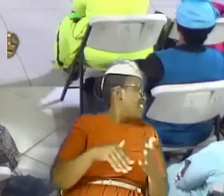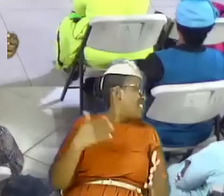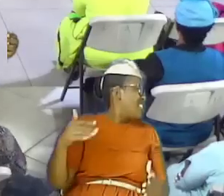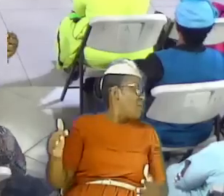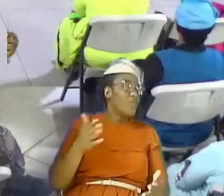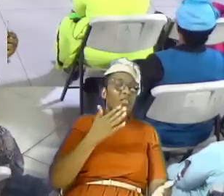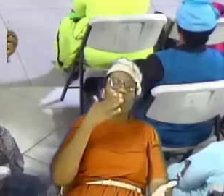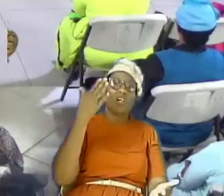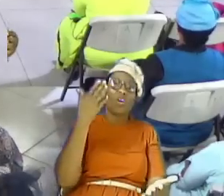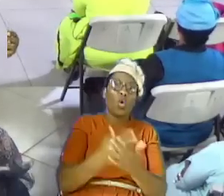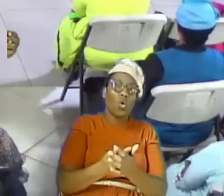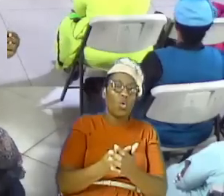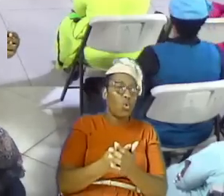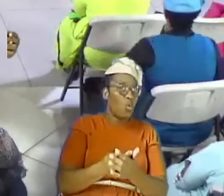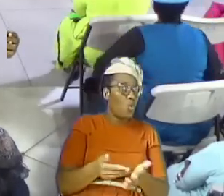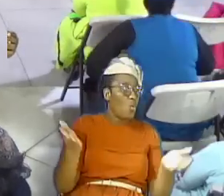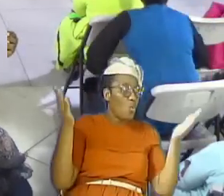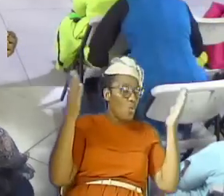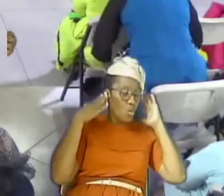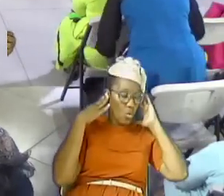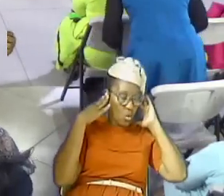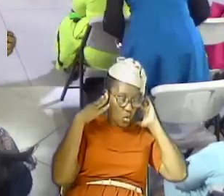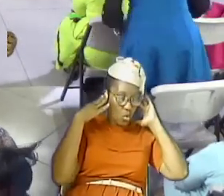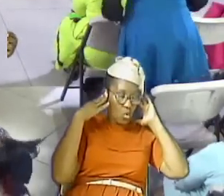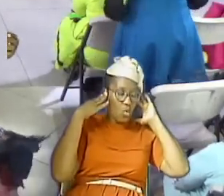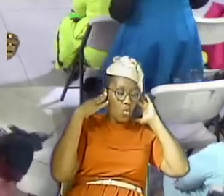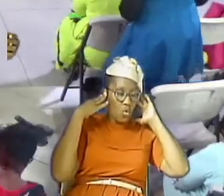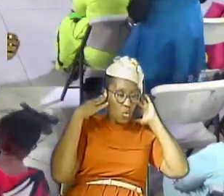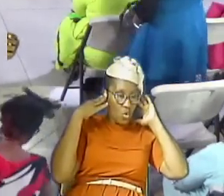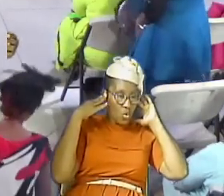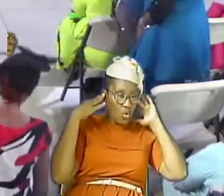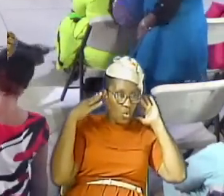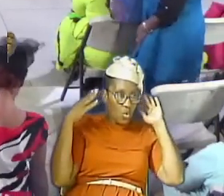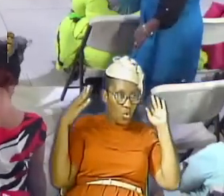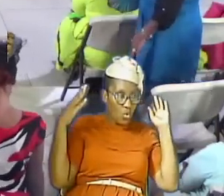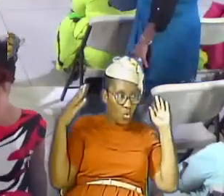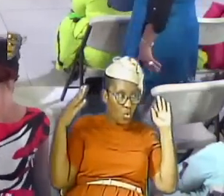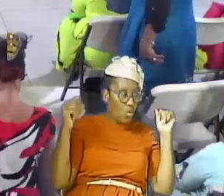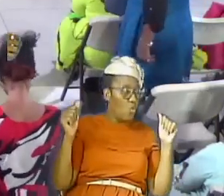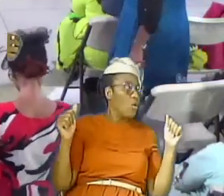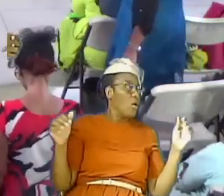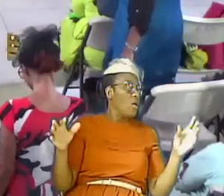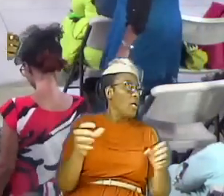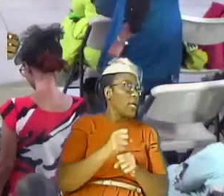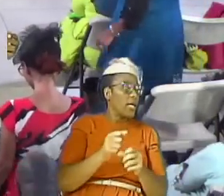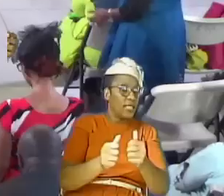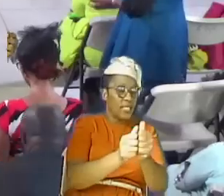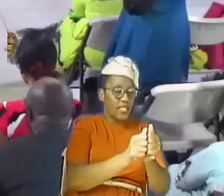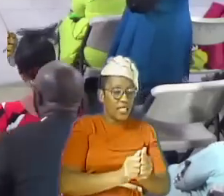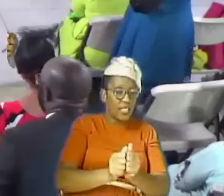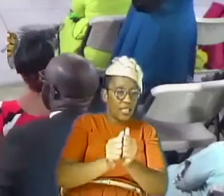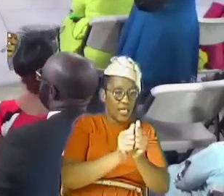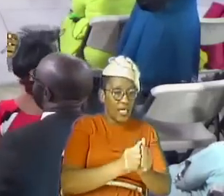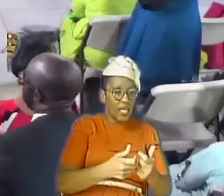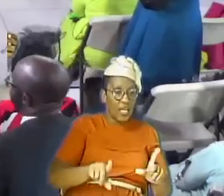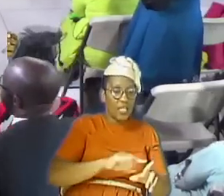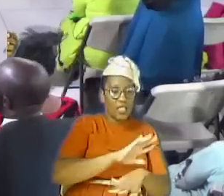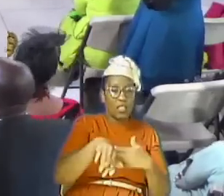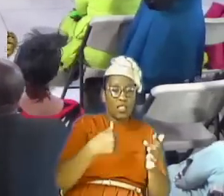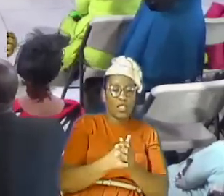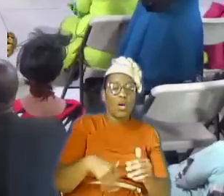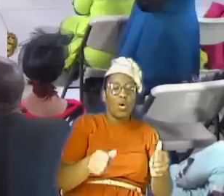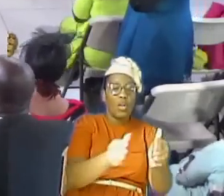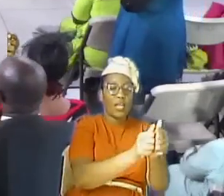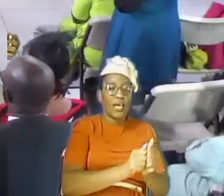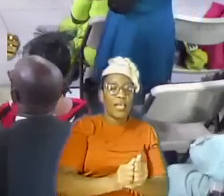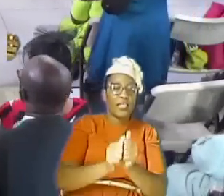we're going to do right now. Come on, we stand, everybody. What does the song say? Oh, get together. Let us all get together in the Lord. Let's